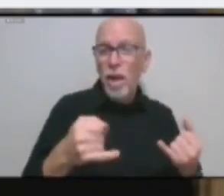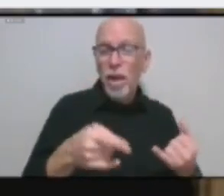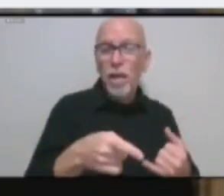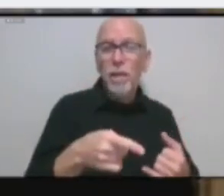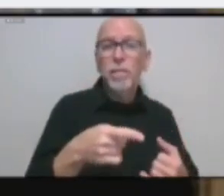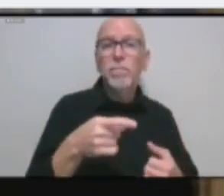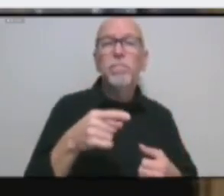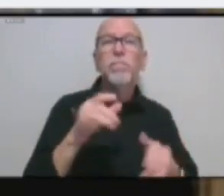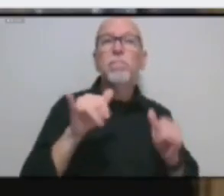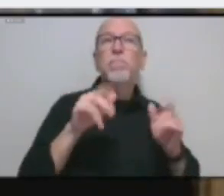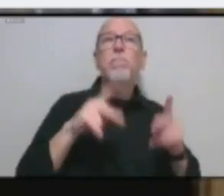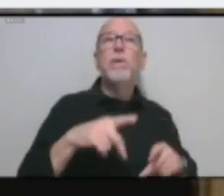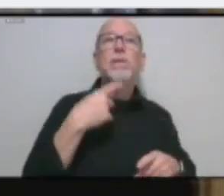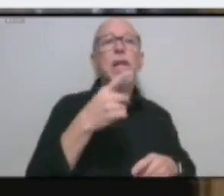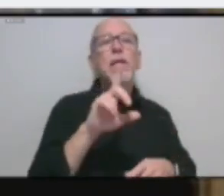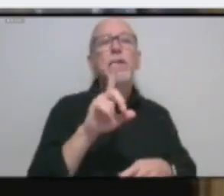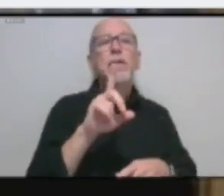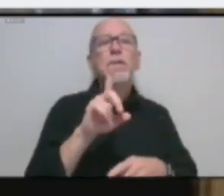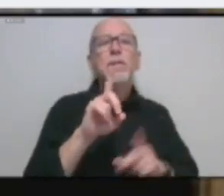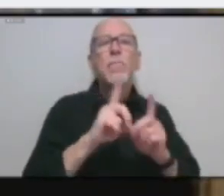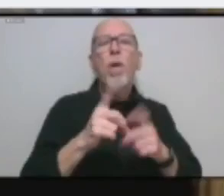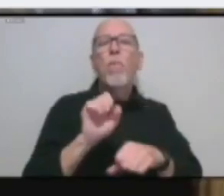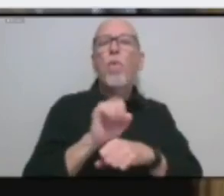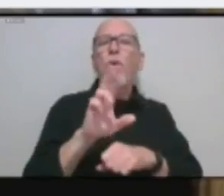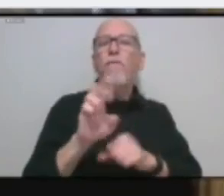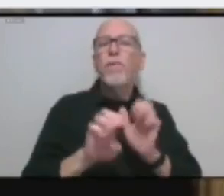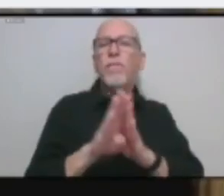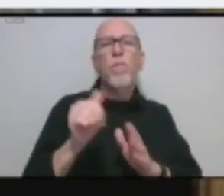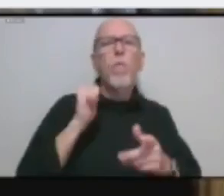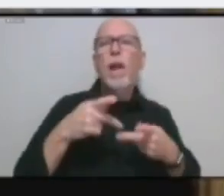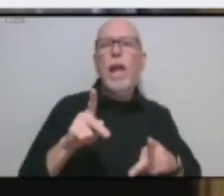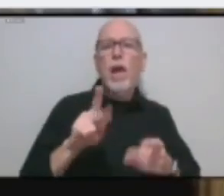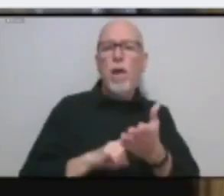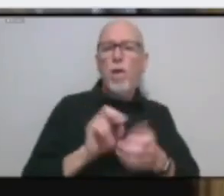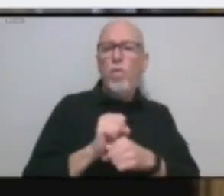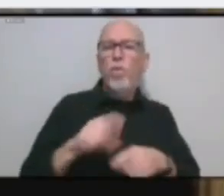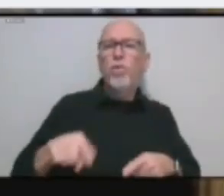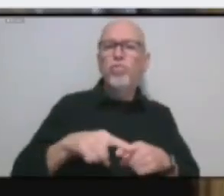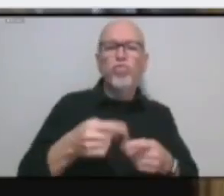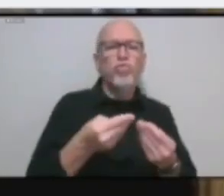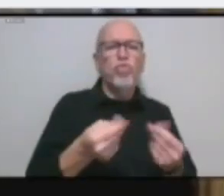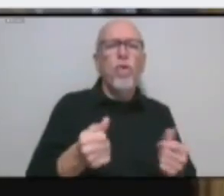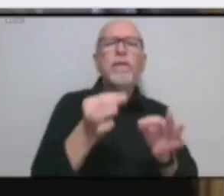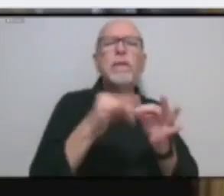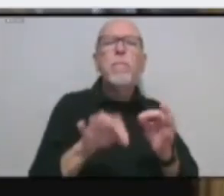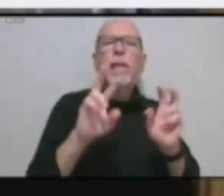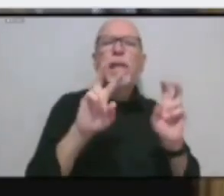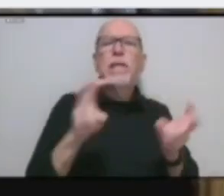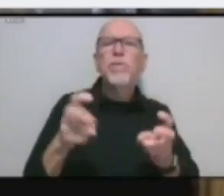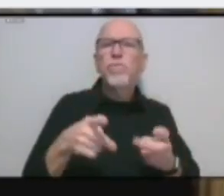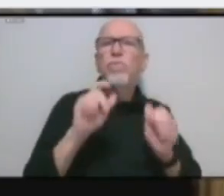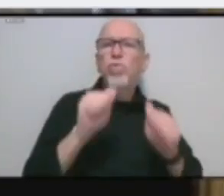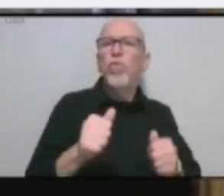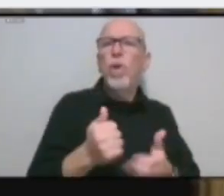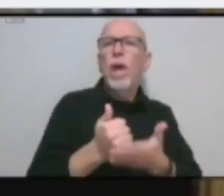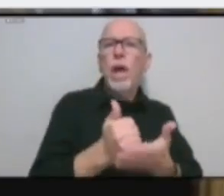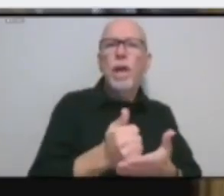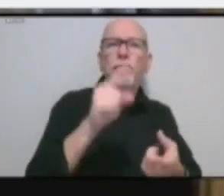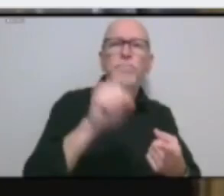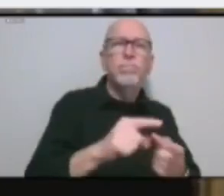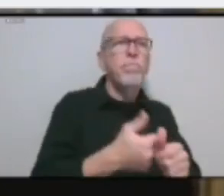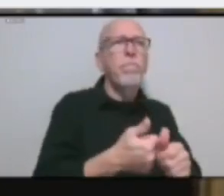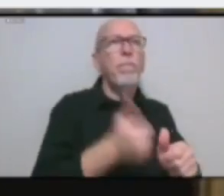that the Department of Workforce Development won't allow the contracted workers to resolve simple issues that could help relieve the backlog